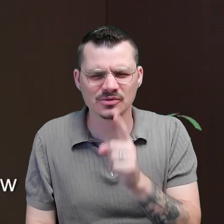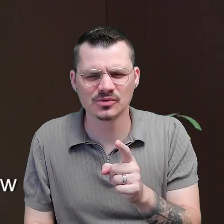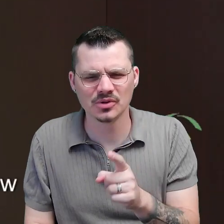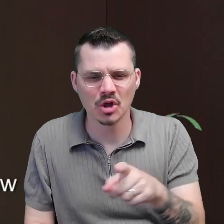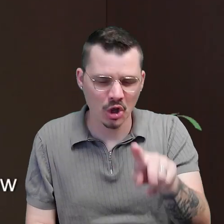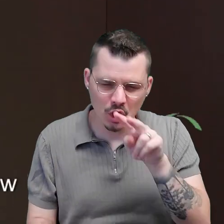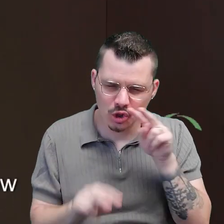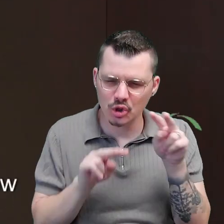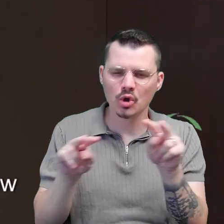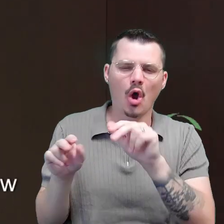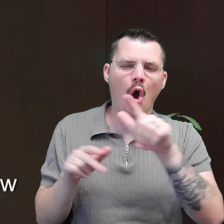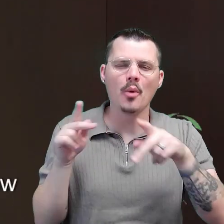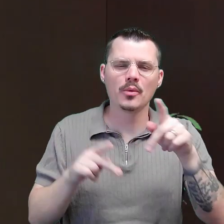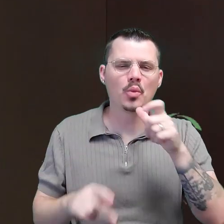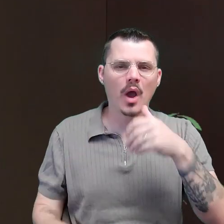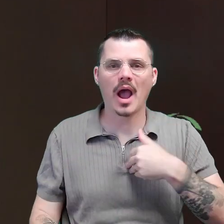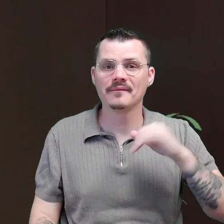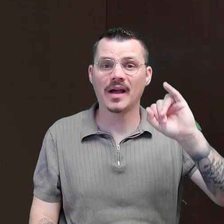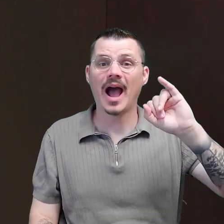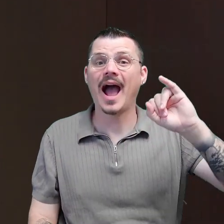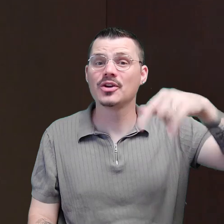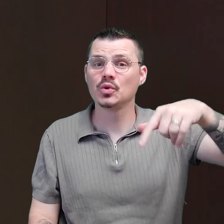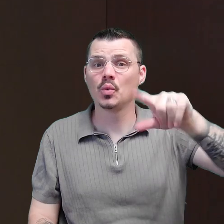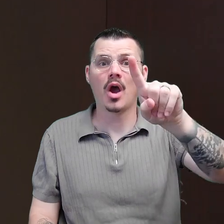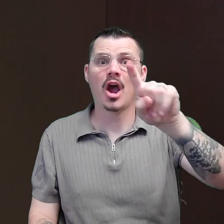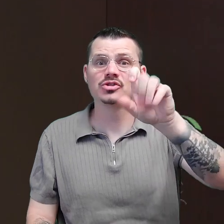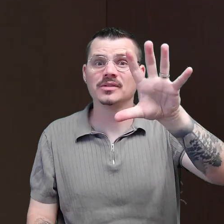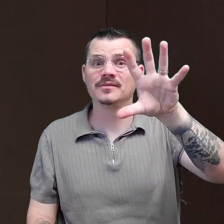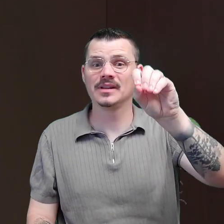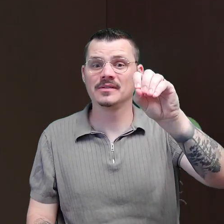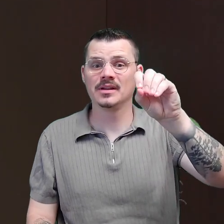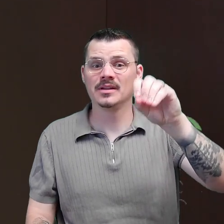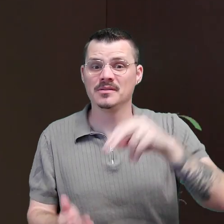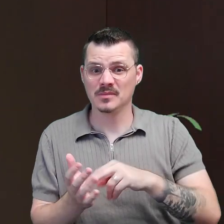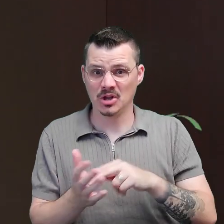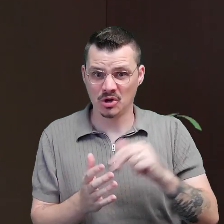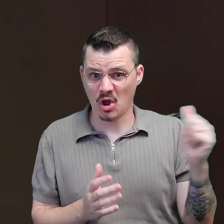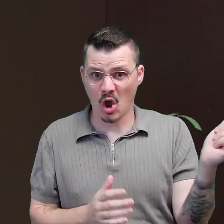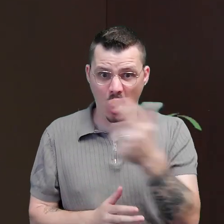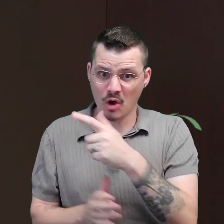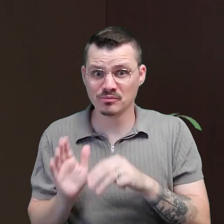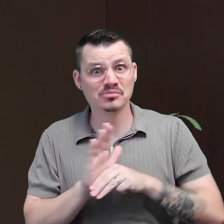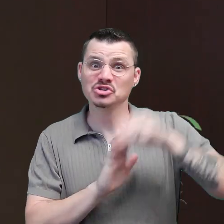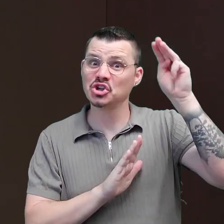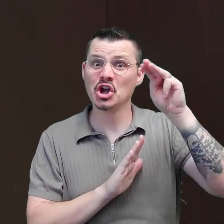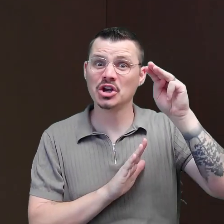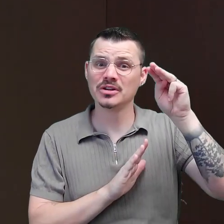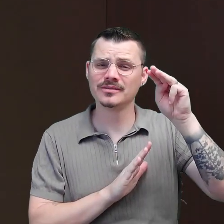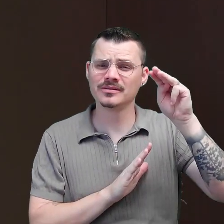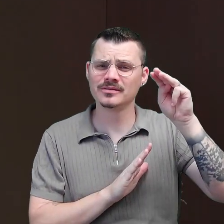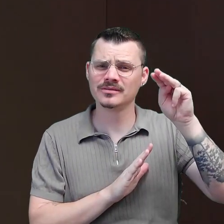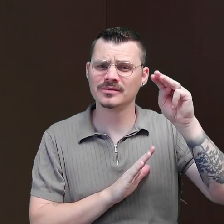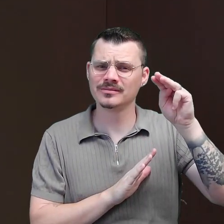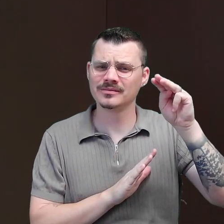look around at all the people we know who have IQs of 150. Are they all equally mature?